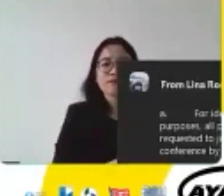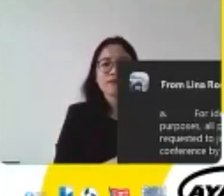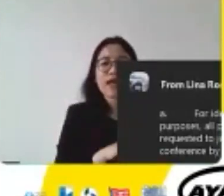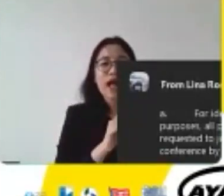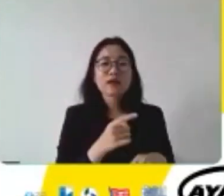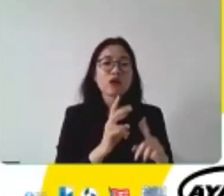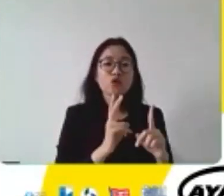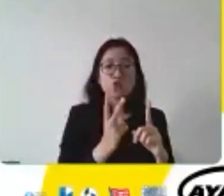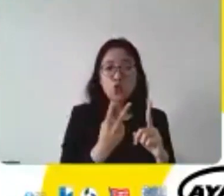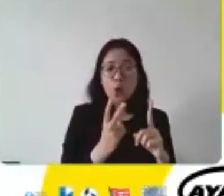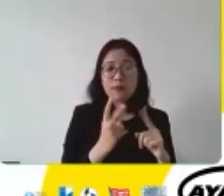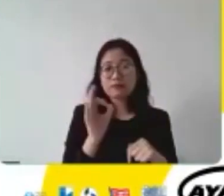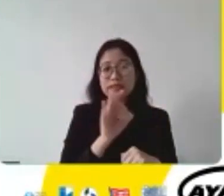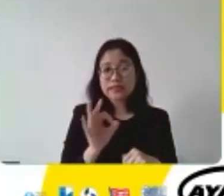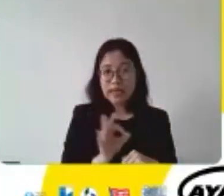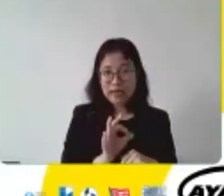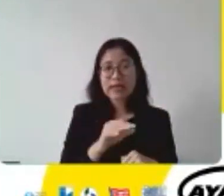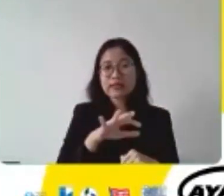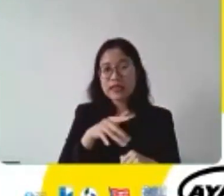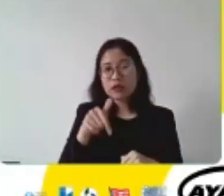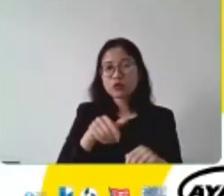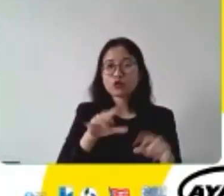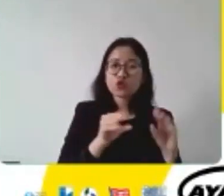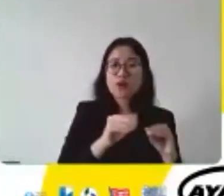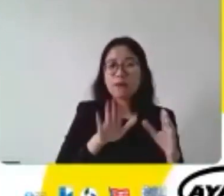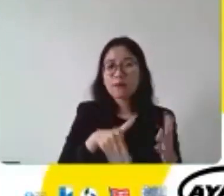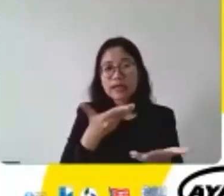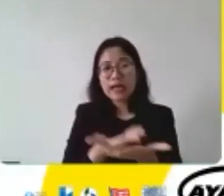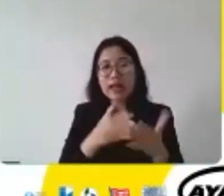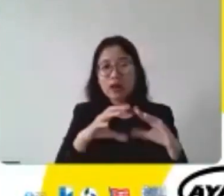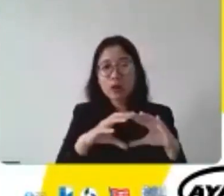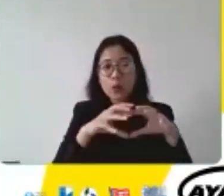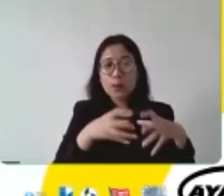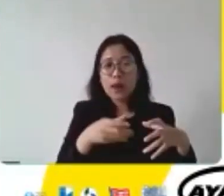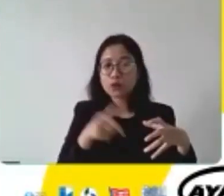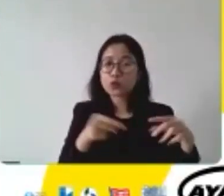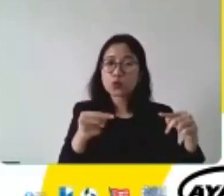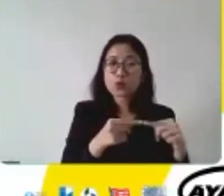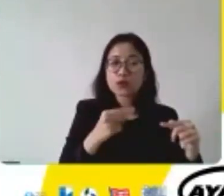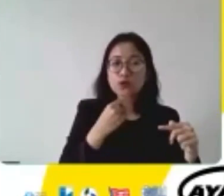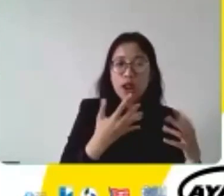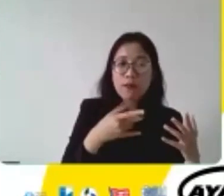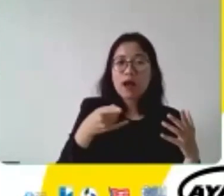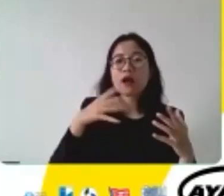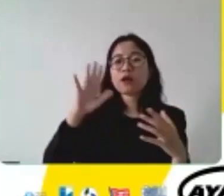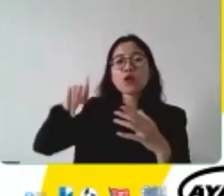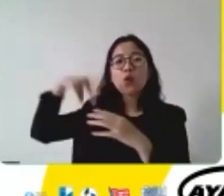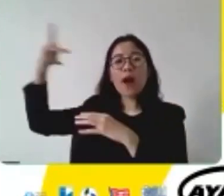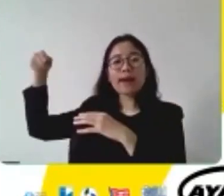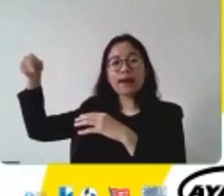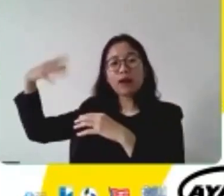of total global deaths. And of the air pollution, indoor and outdoor,